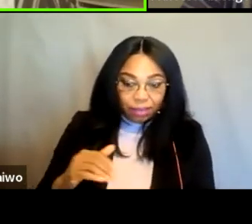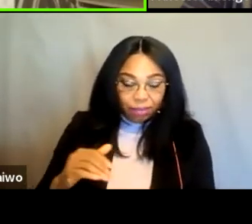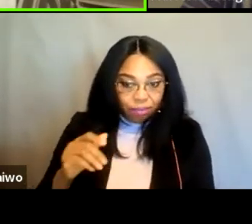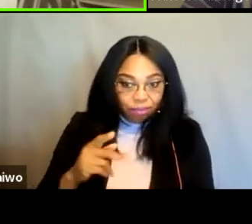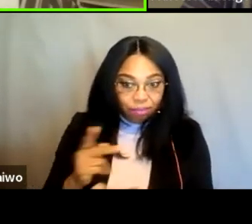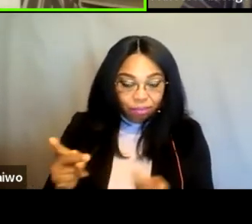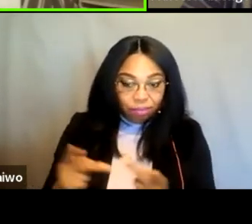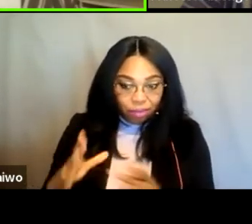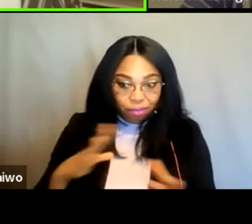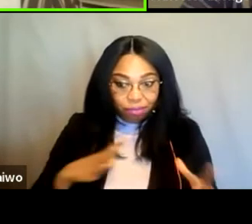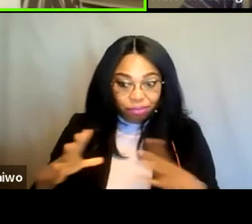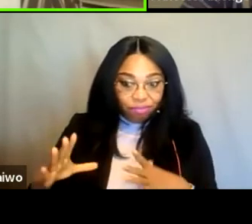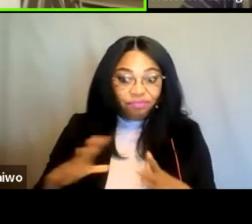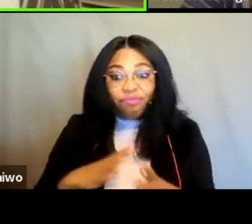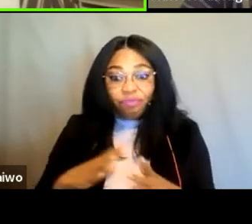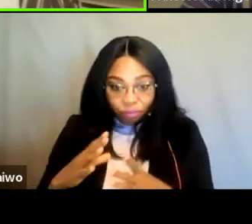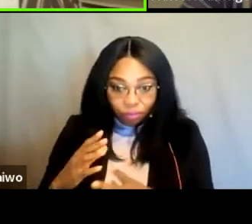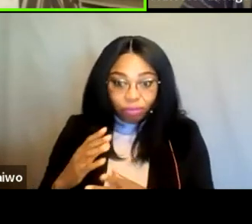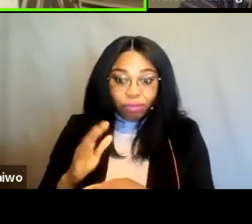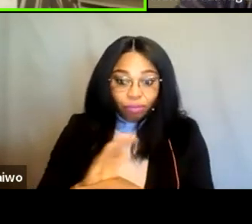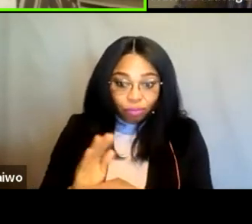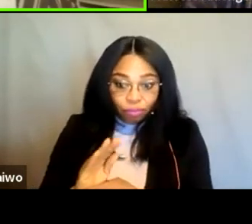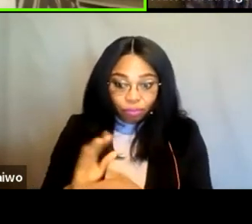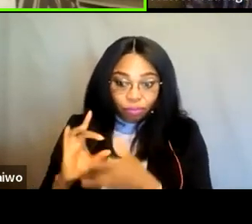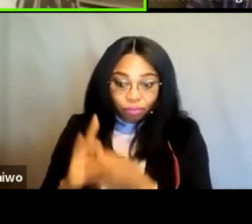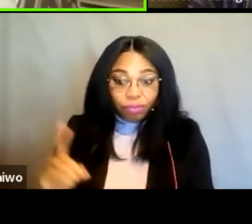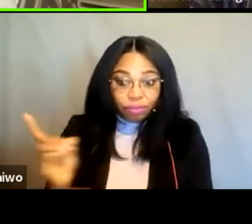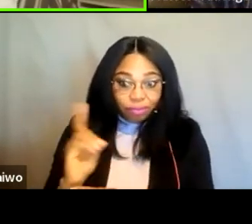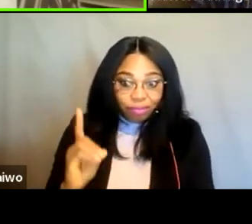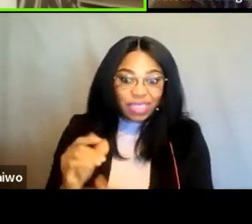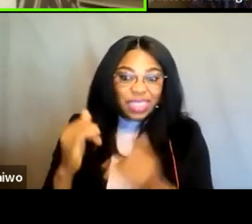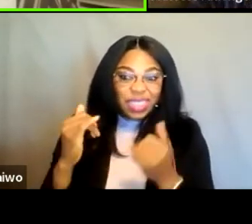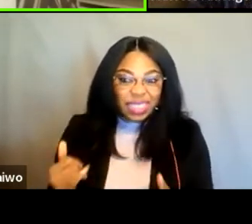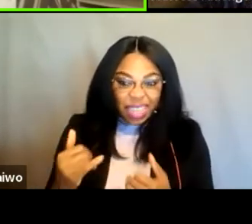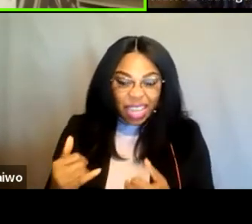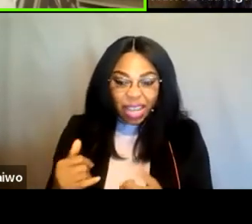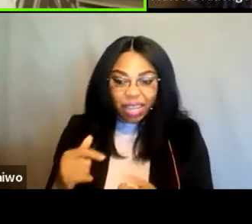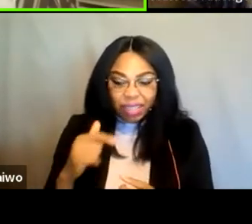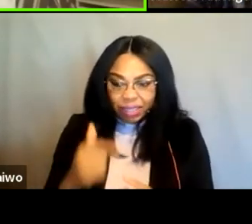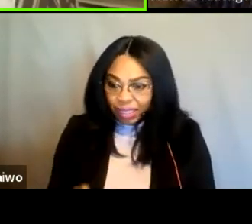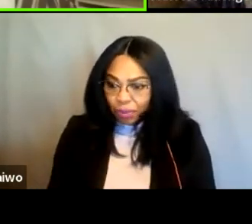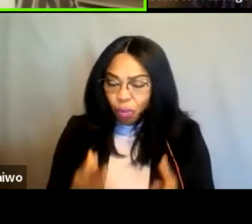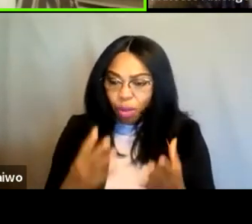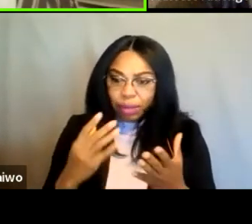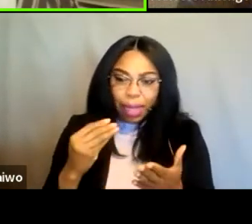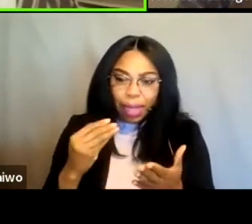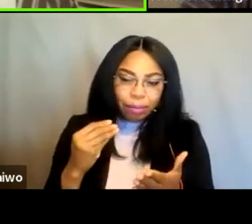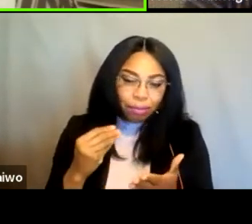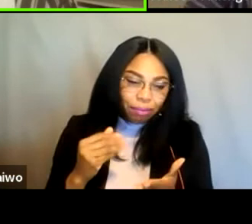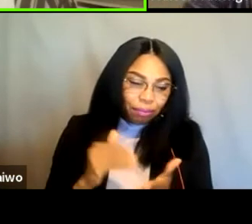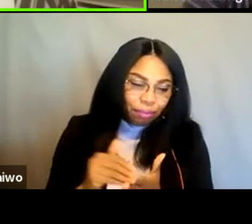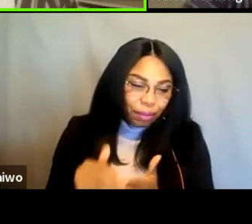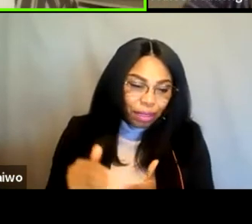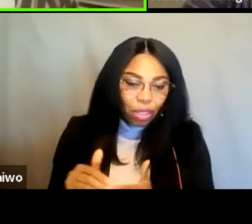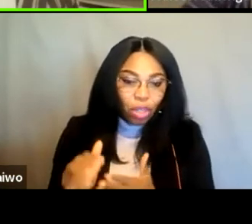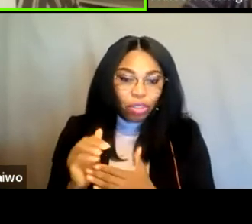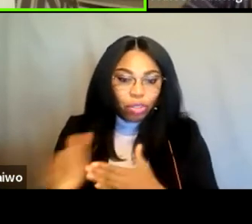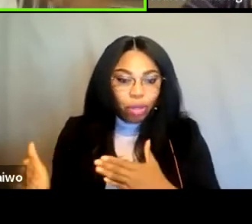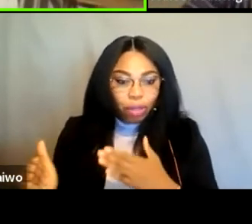dramaturgy, because it meant that now it was being produced by this multi-million